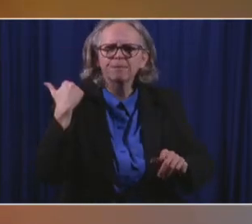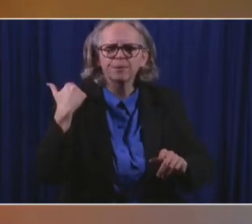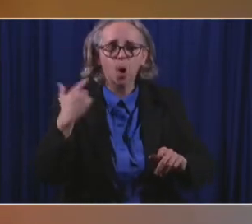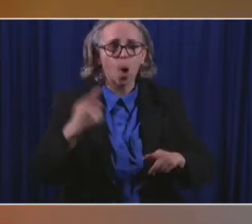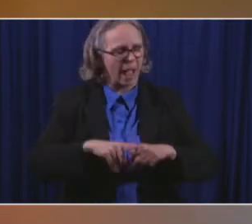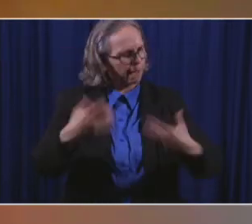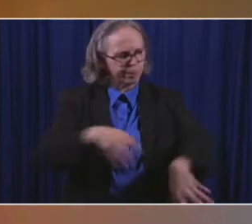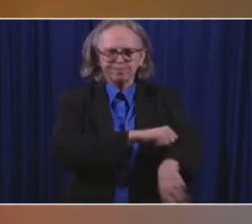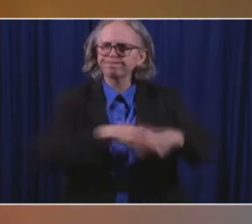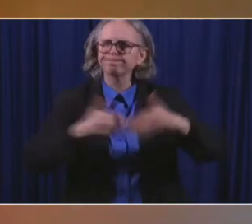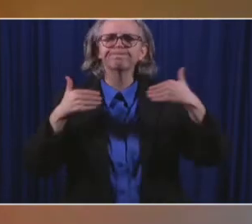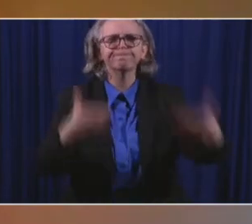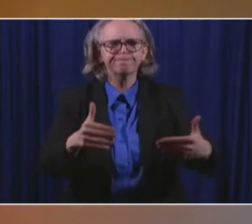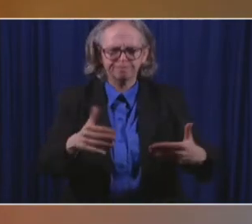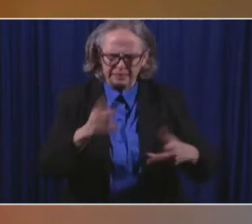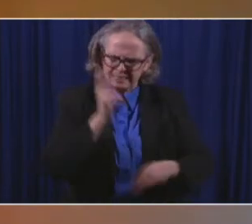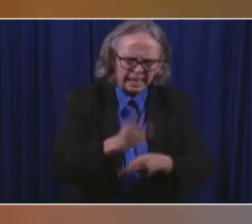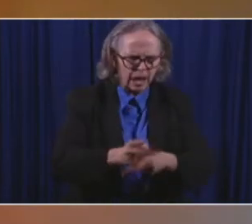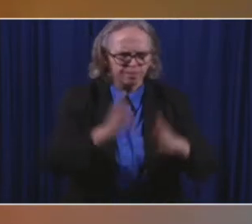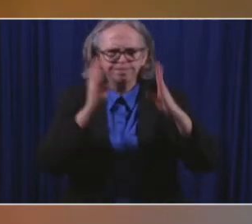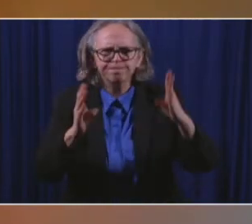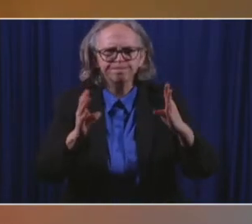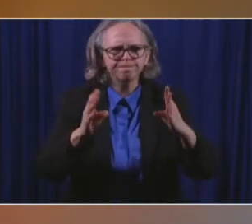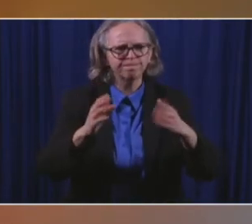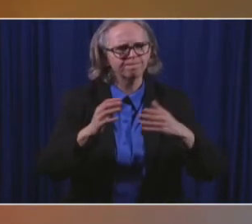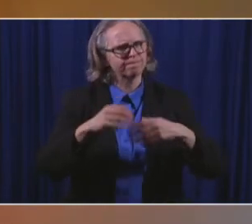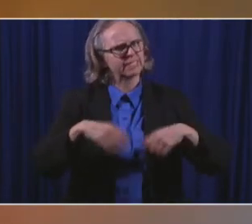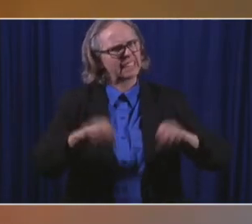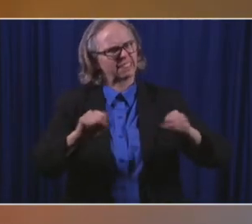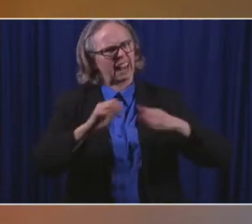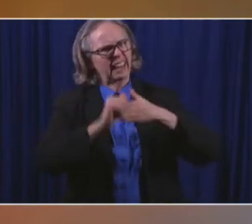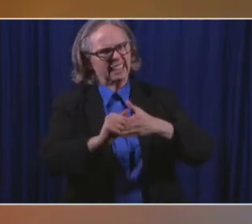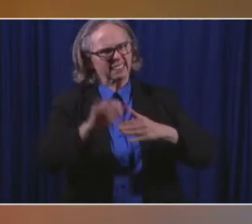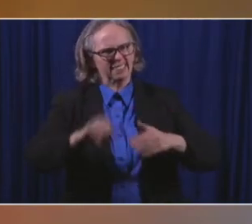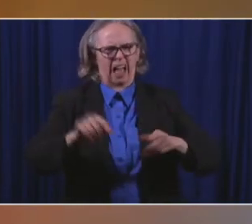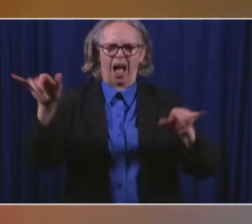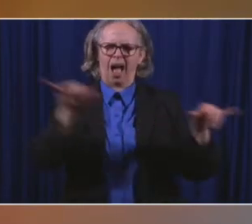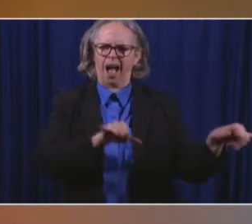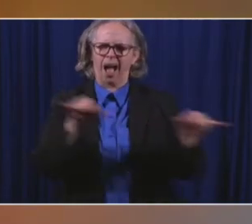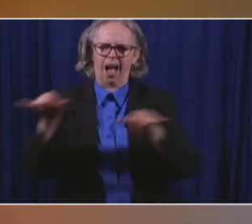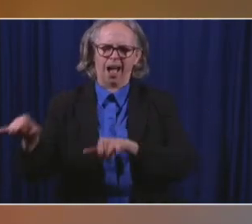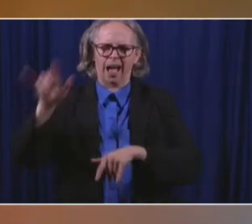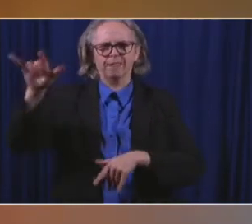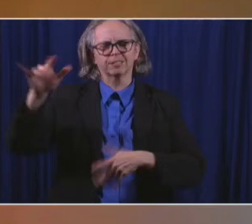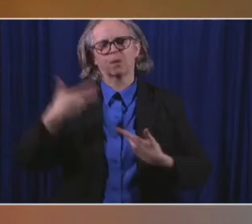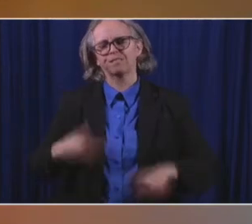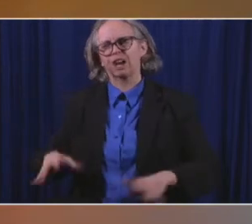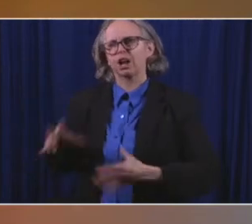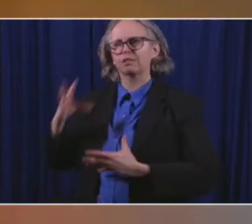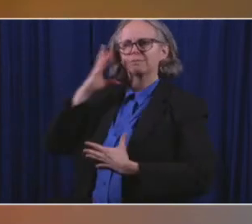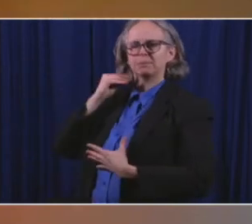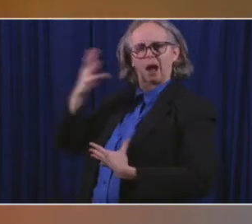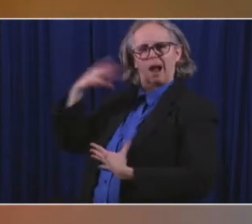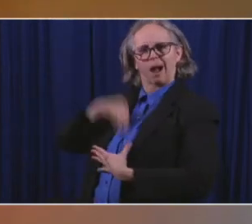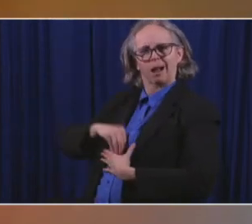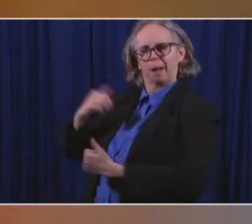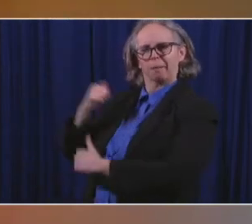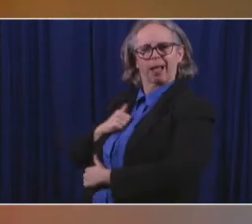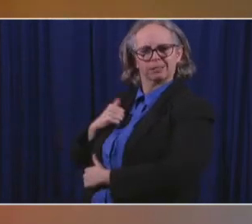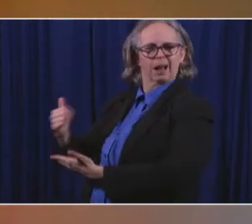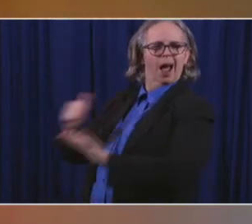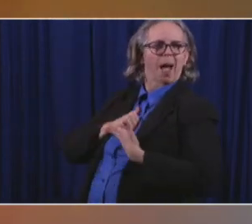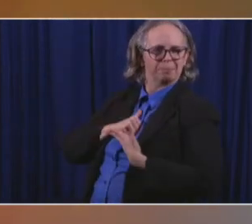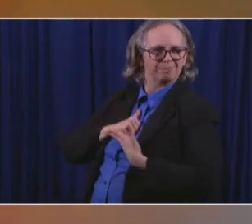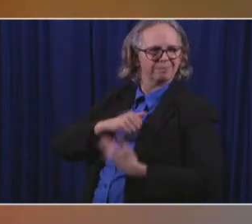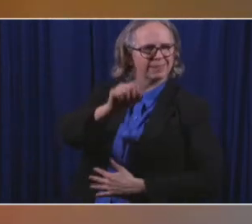and leadership, and being able to lead the team, not just leading in front of them, but alongside of them, whether that's working shifts with them, whether that's